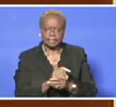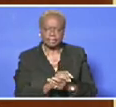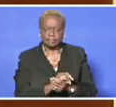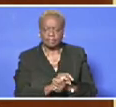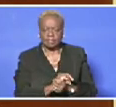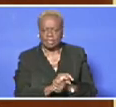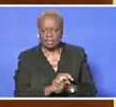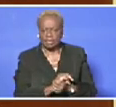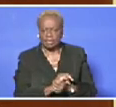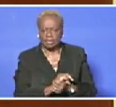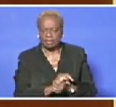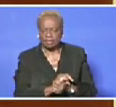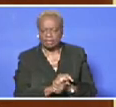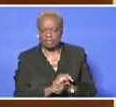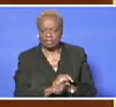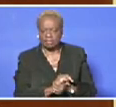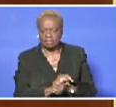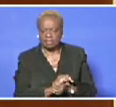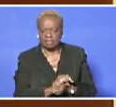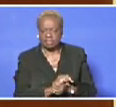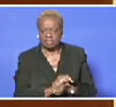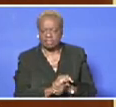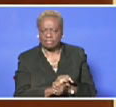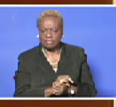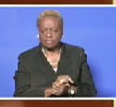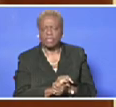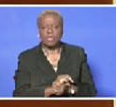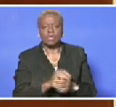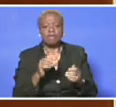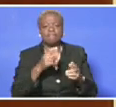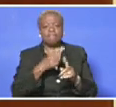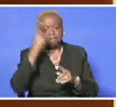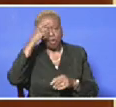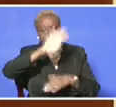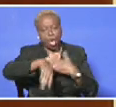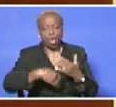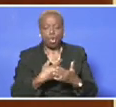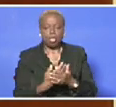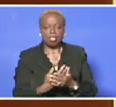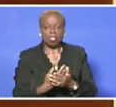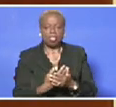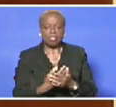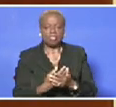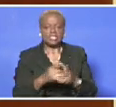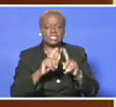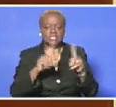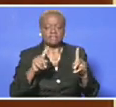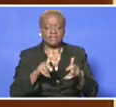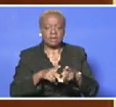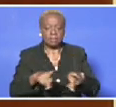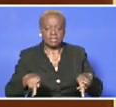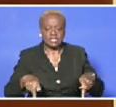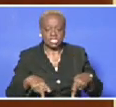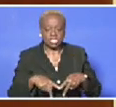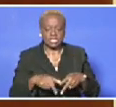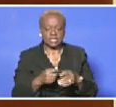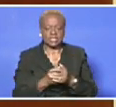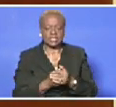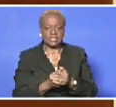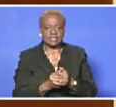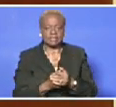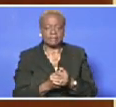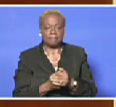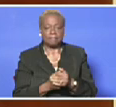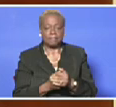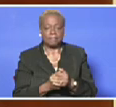And so, you know, in what position? All of the various positions that hotel would need to function. They don't have a very nice hotel, I mean, in